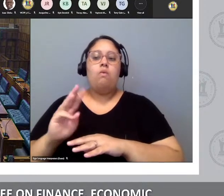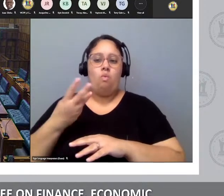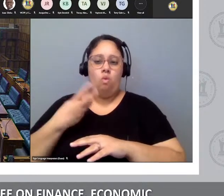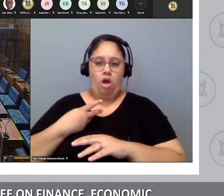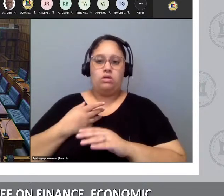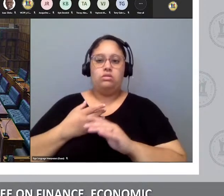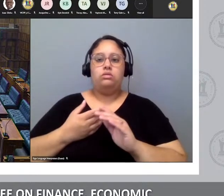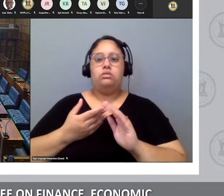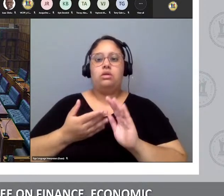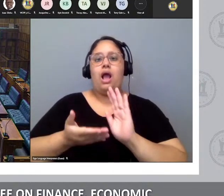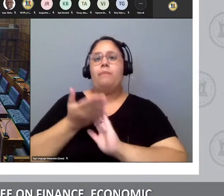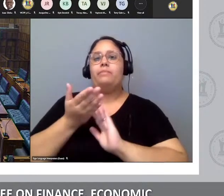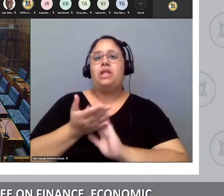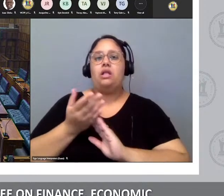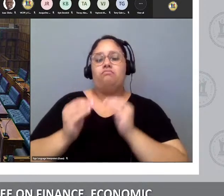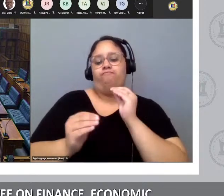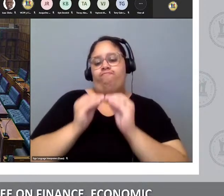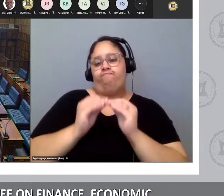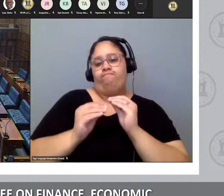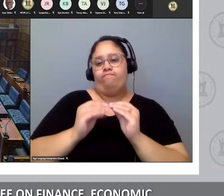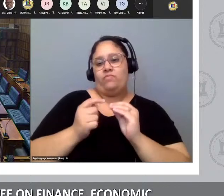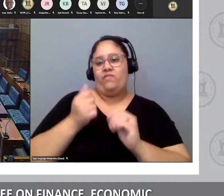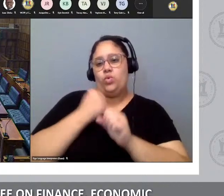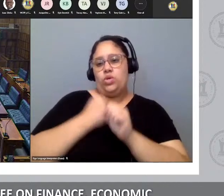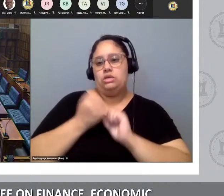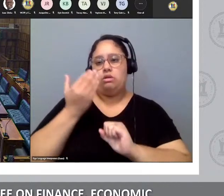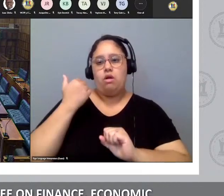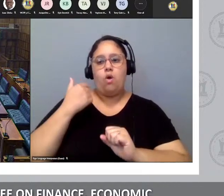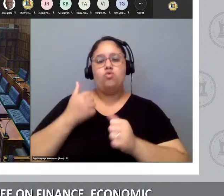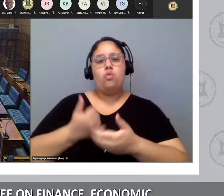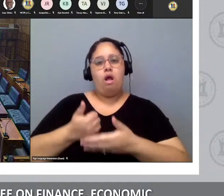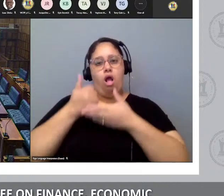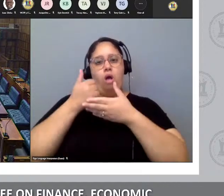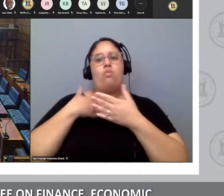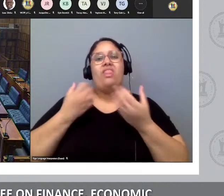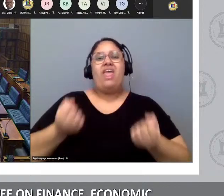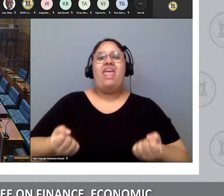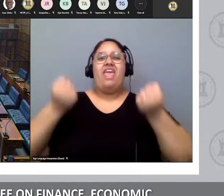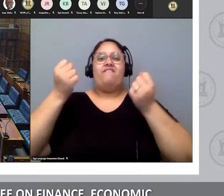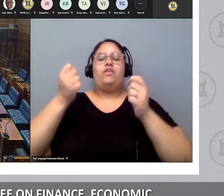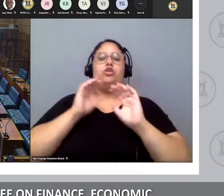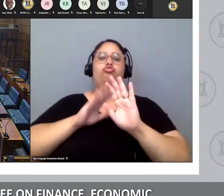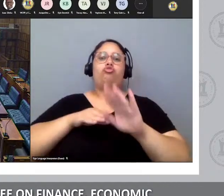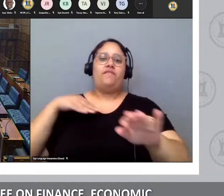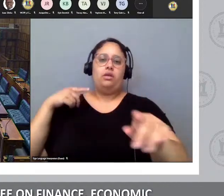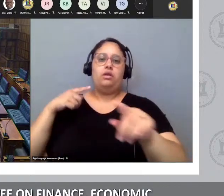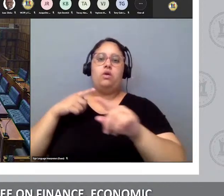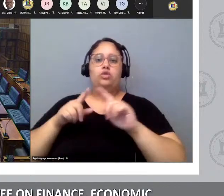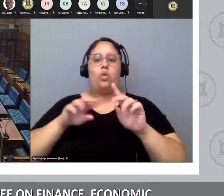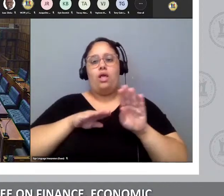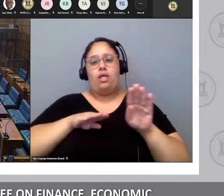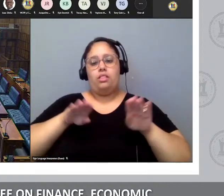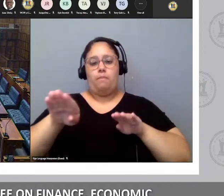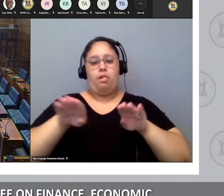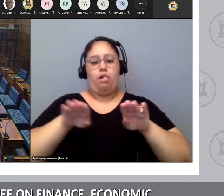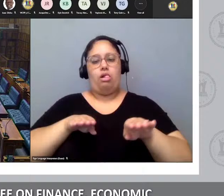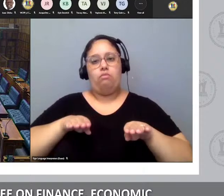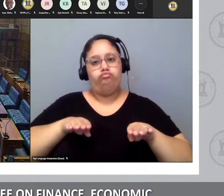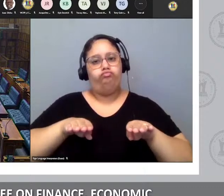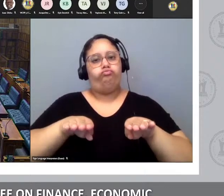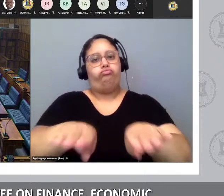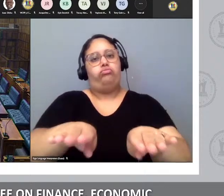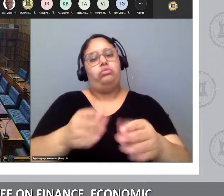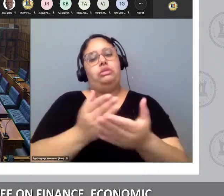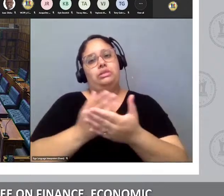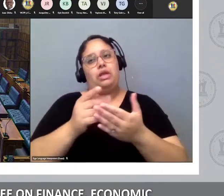upgraded quite a few years ago to assist with heavy oil traffic and hence the double Lanes in some of the areas as well but we do note I